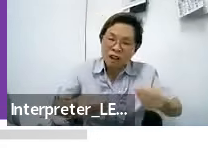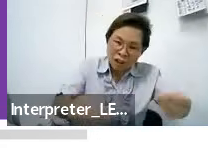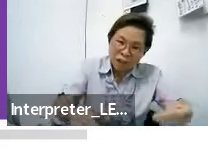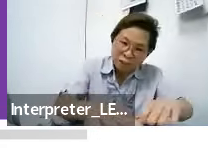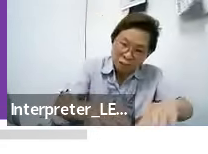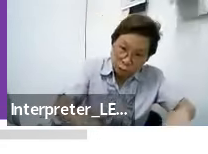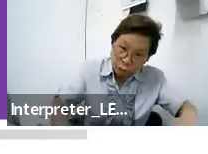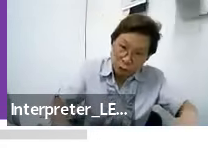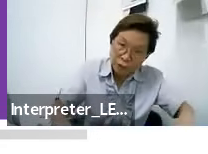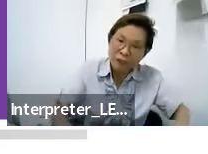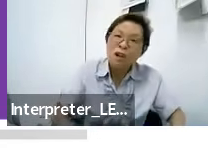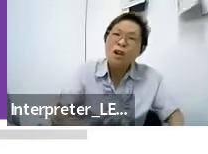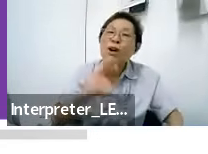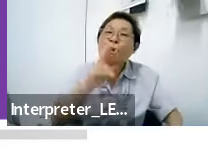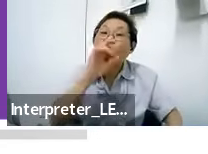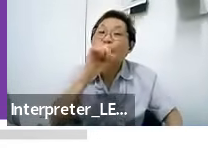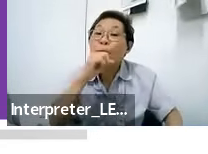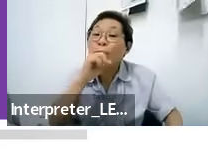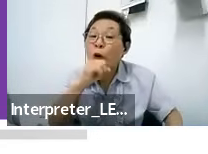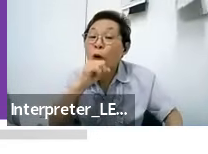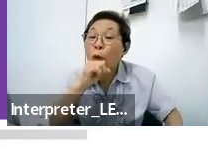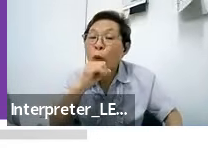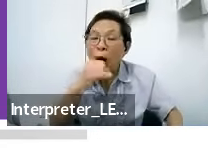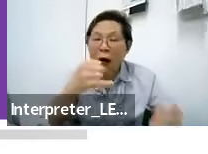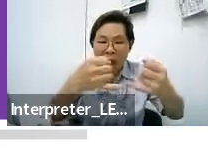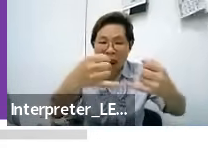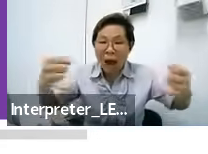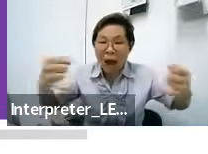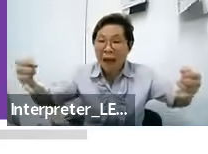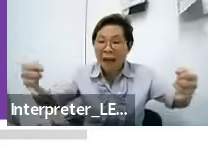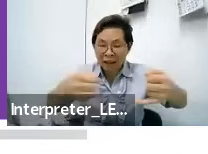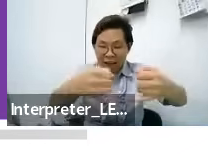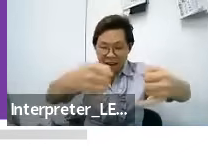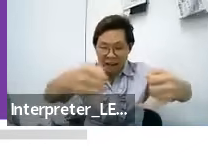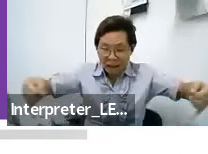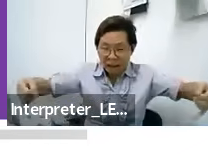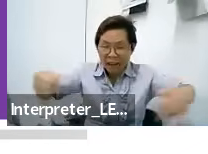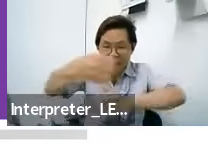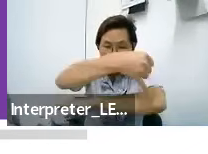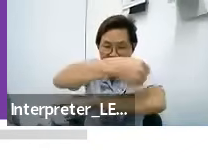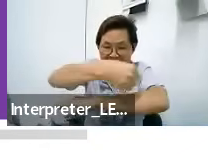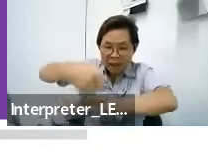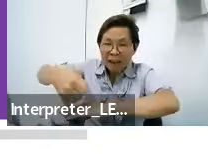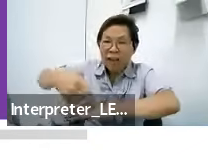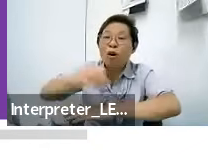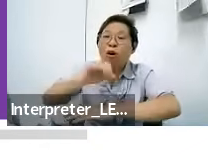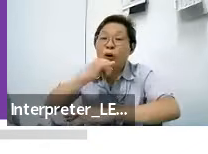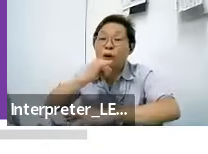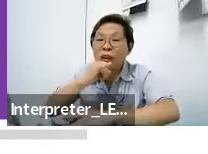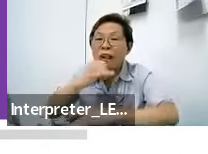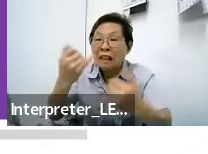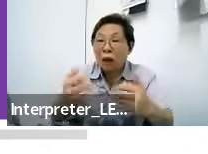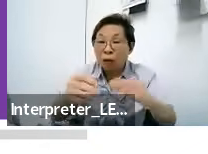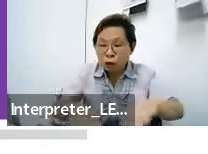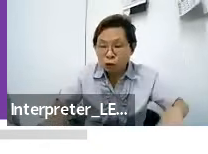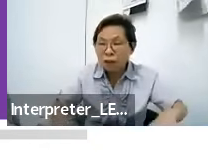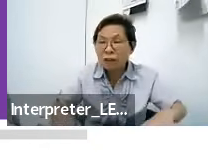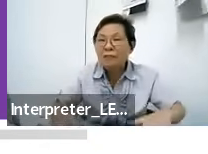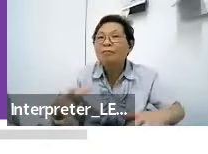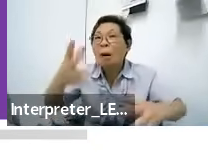So the orange line show the students who are currently receive their educational